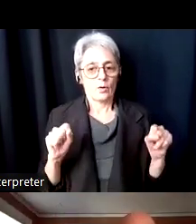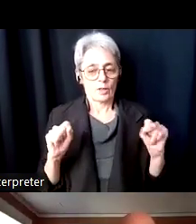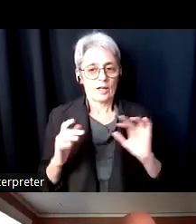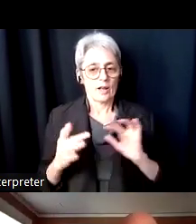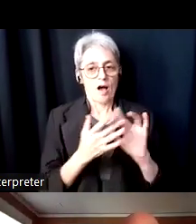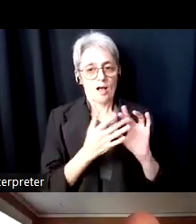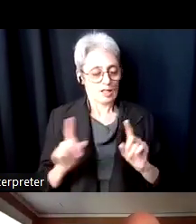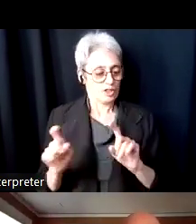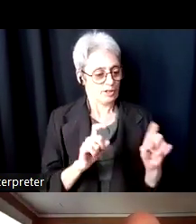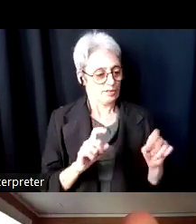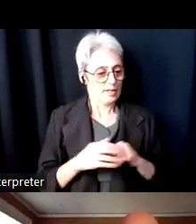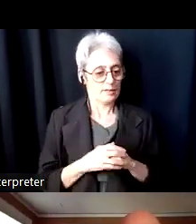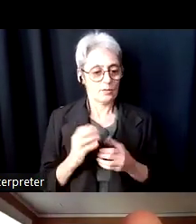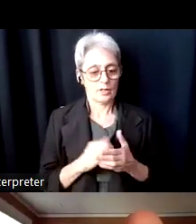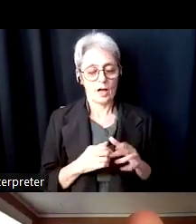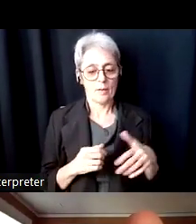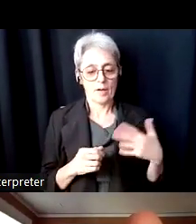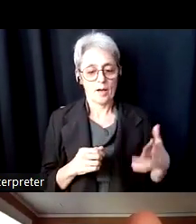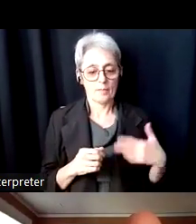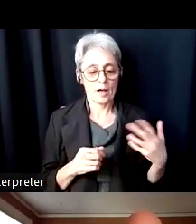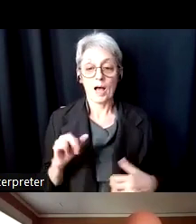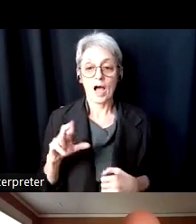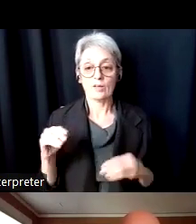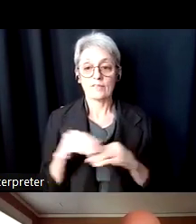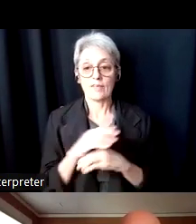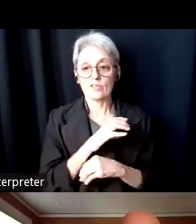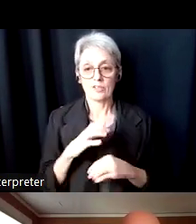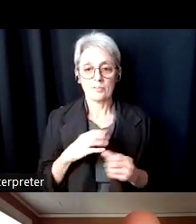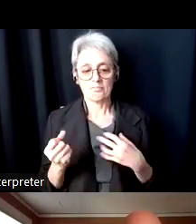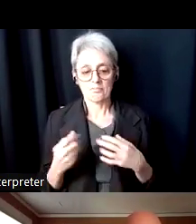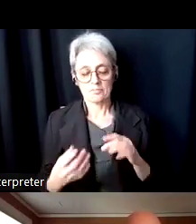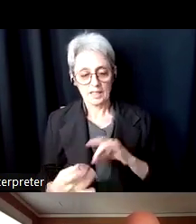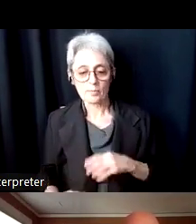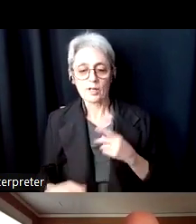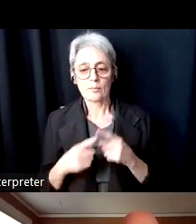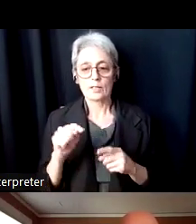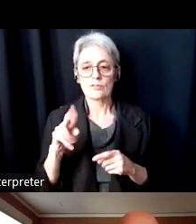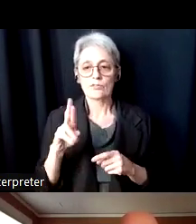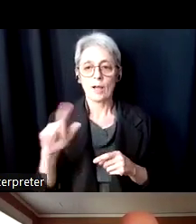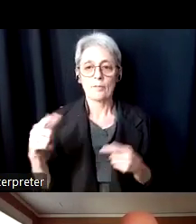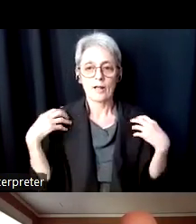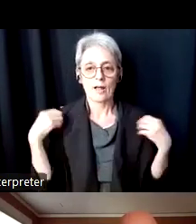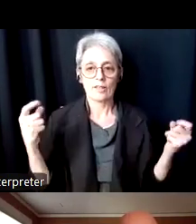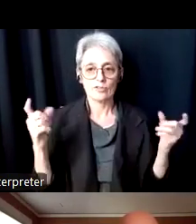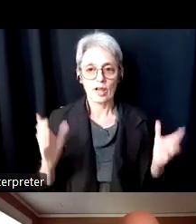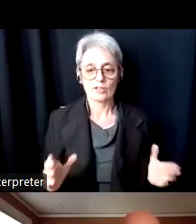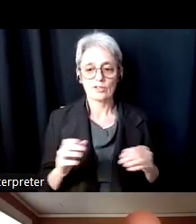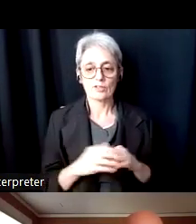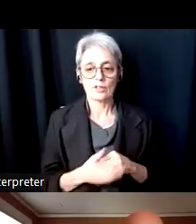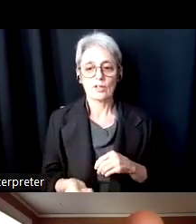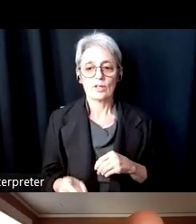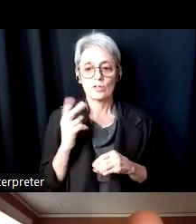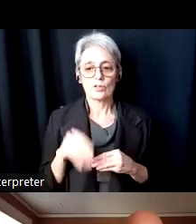input at our IRIS Advisory Committee that Alicia mentioned, as well as our tribal health directors. We held 2 virtual public